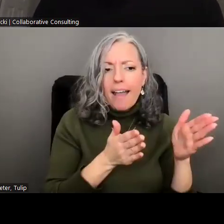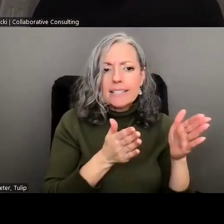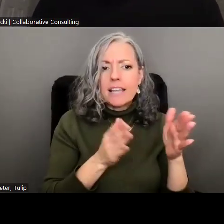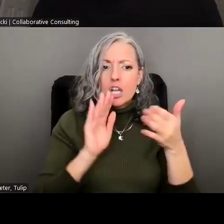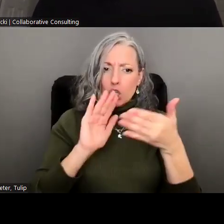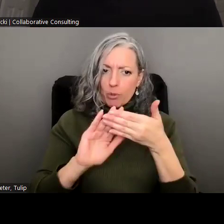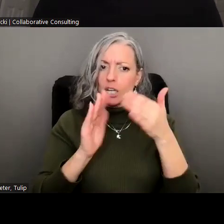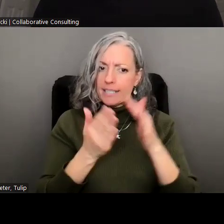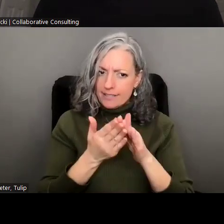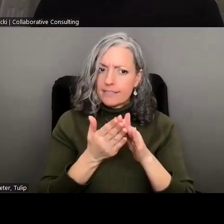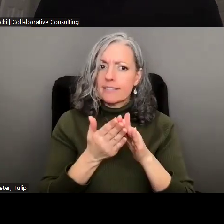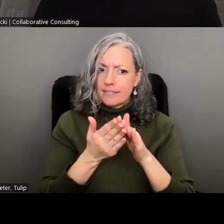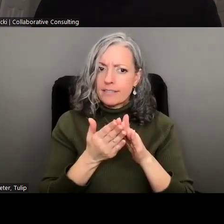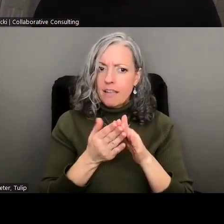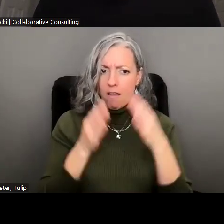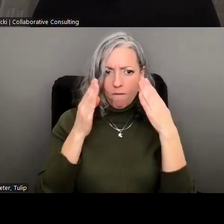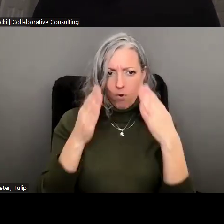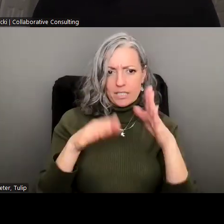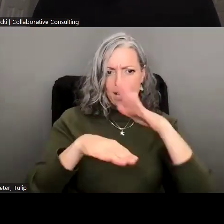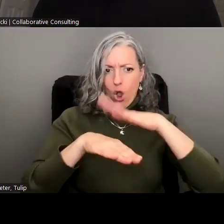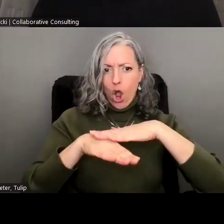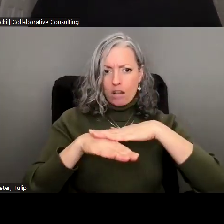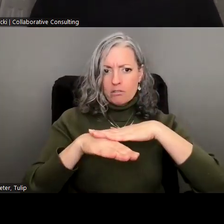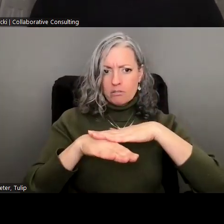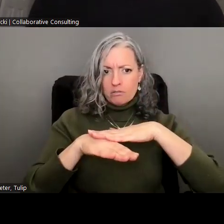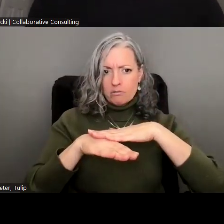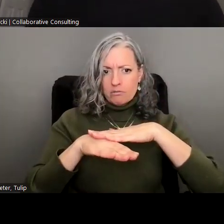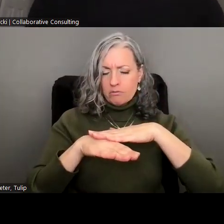communities focusing on key